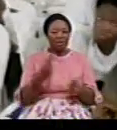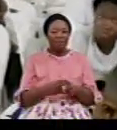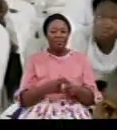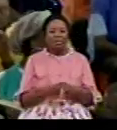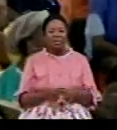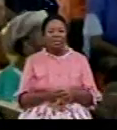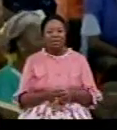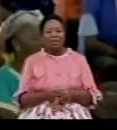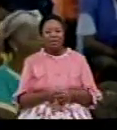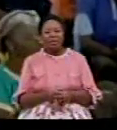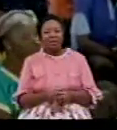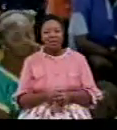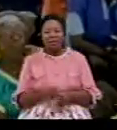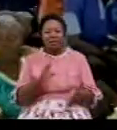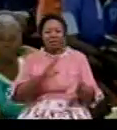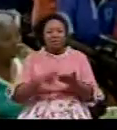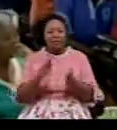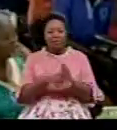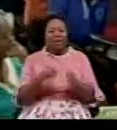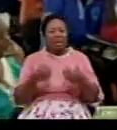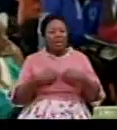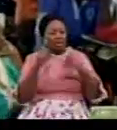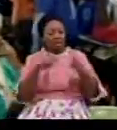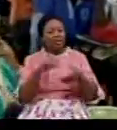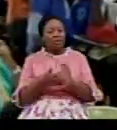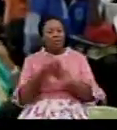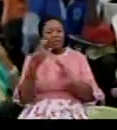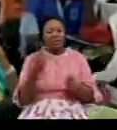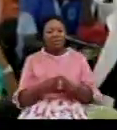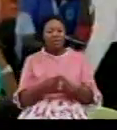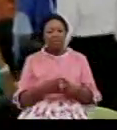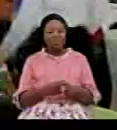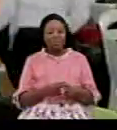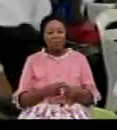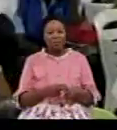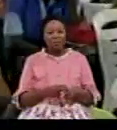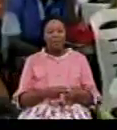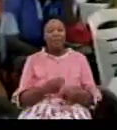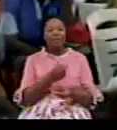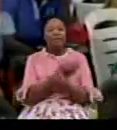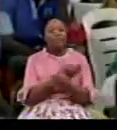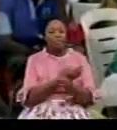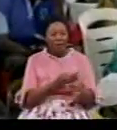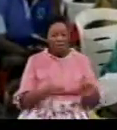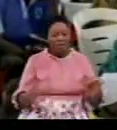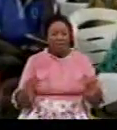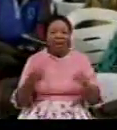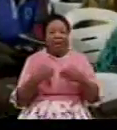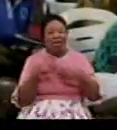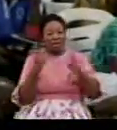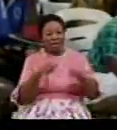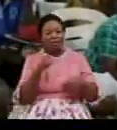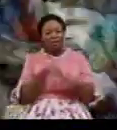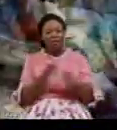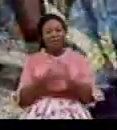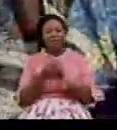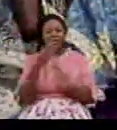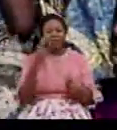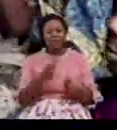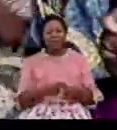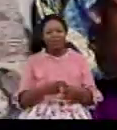is a night of miracle for everyone. Freedom has come. Stand up, stand